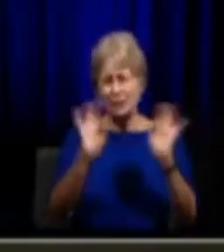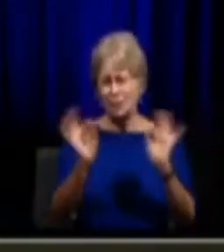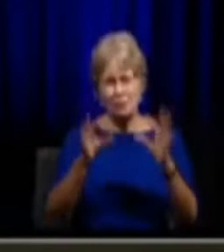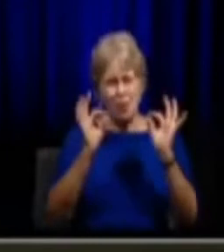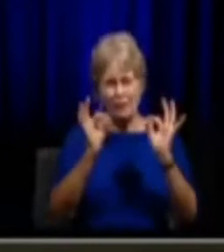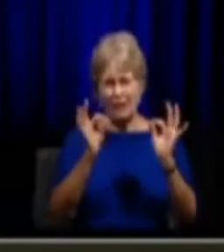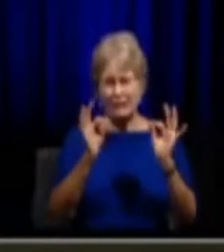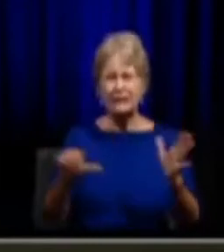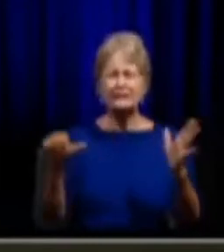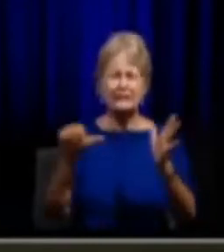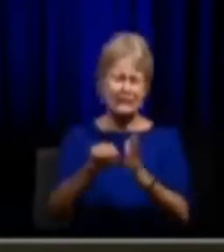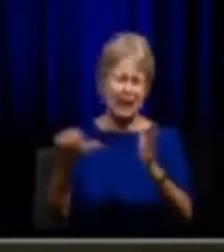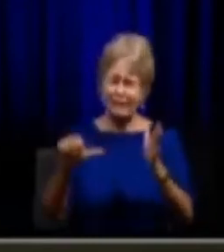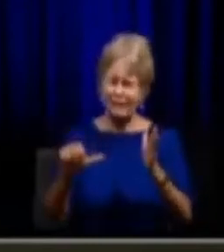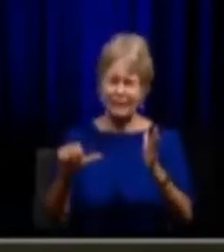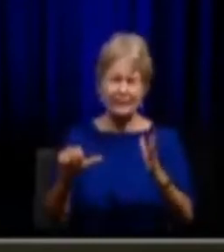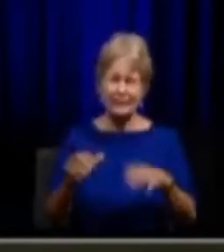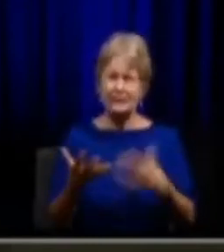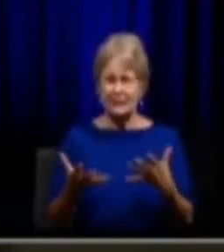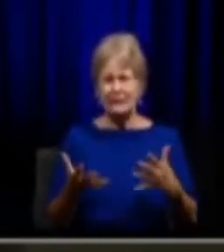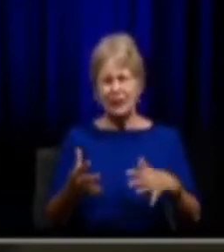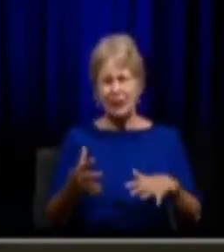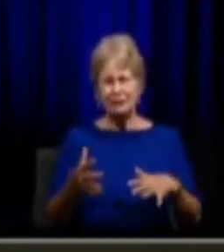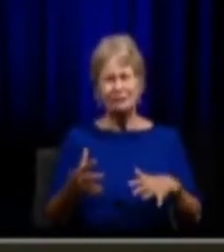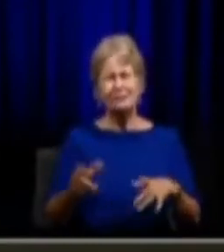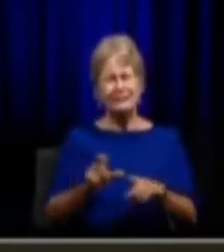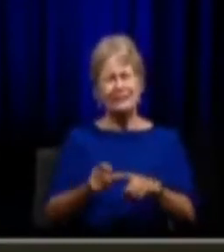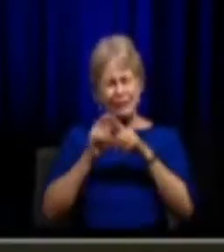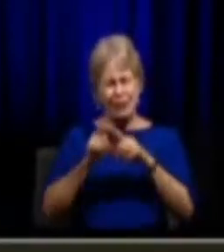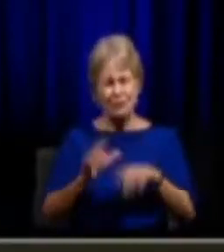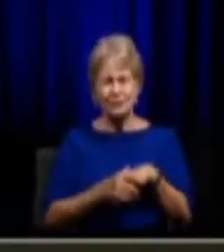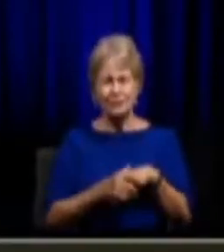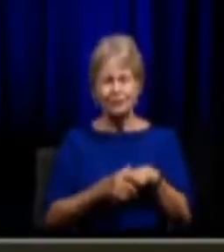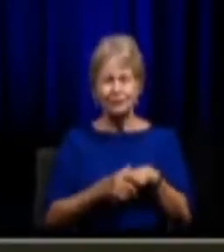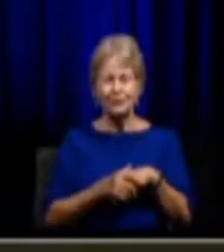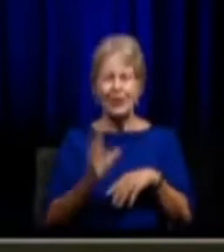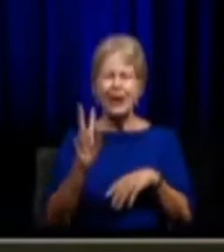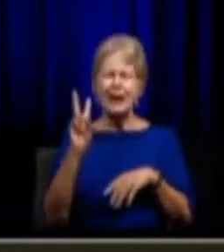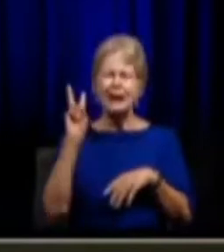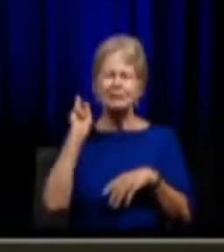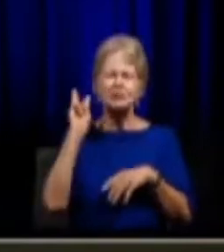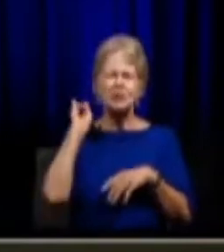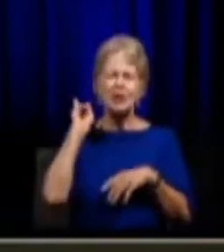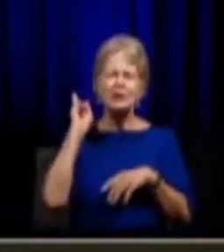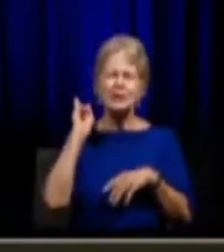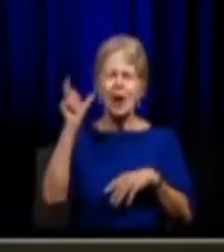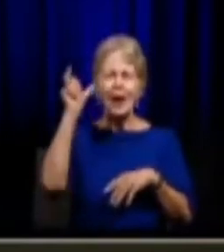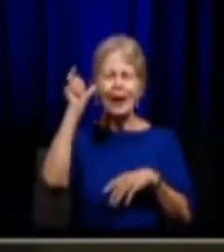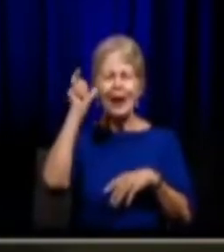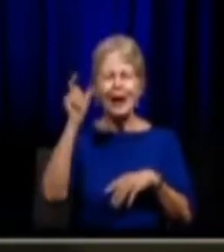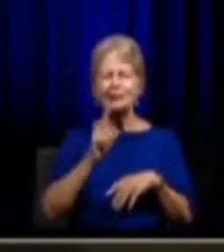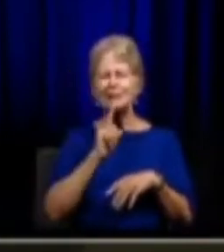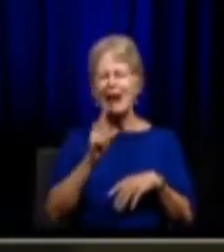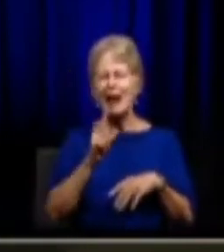awkward. I think Carl's message a couple of weeks ago on this was so brilliant in visually illustrating this. We had